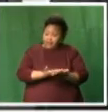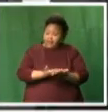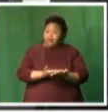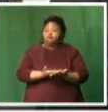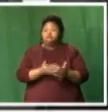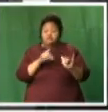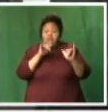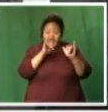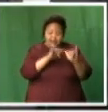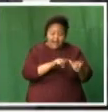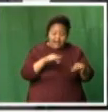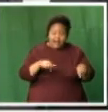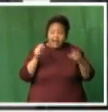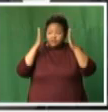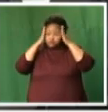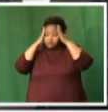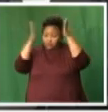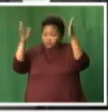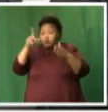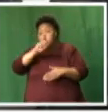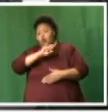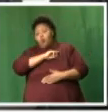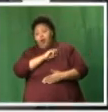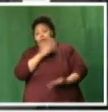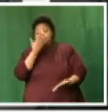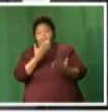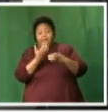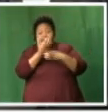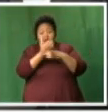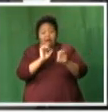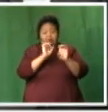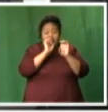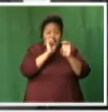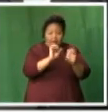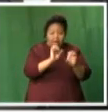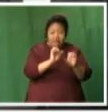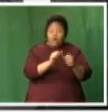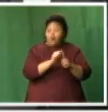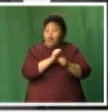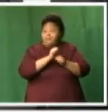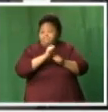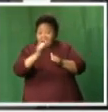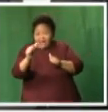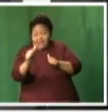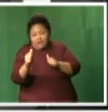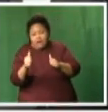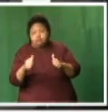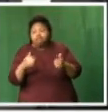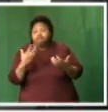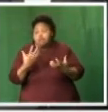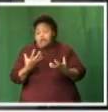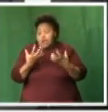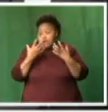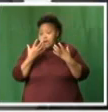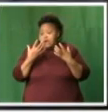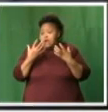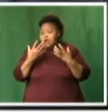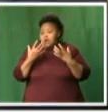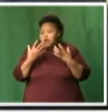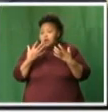ubalekela ukuhlupheka lokuthide noma kukhona noma akukho noma ngilokuthi nje uyeva lokuthi kungenteka kube khona